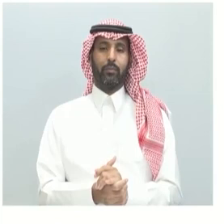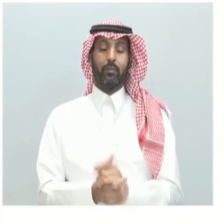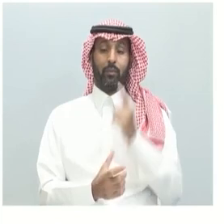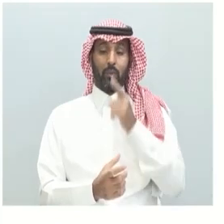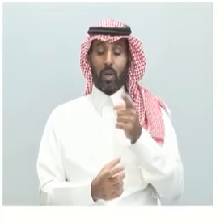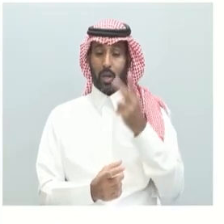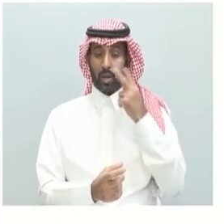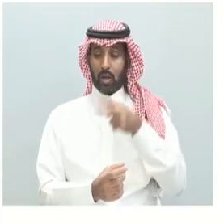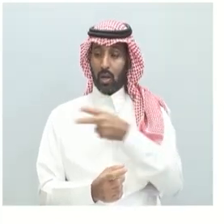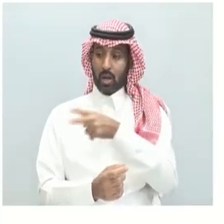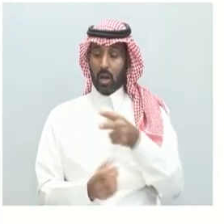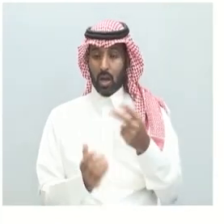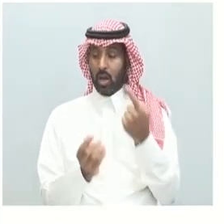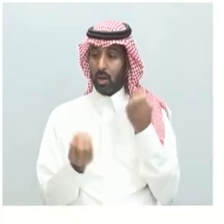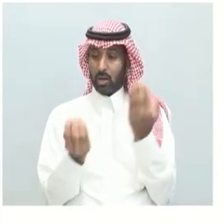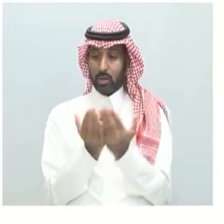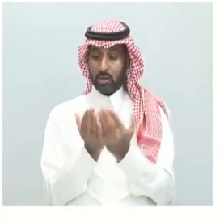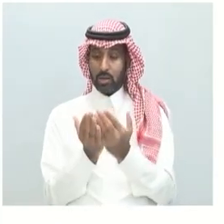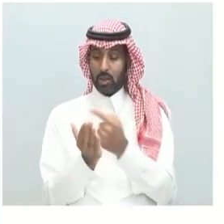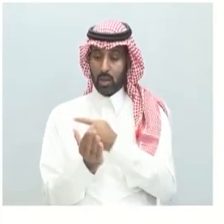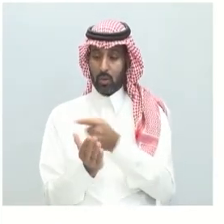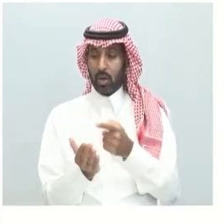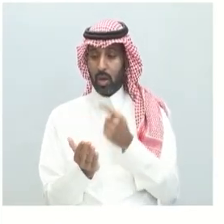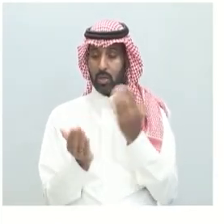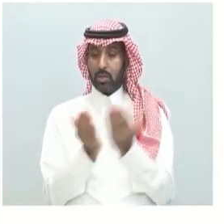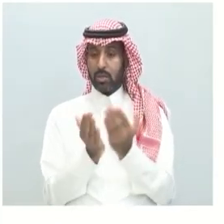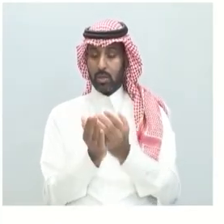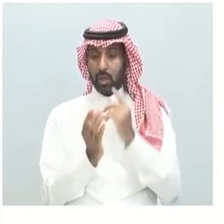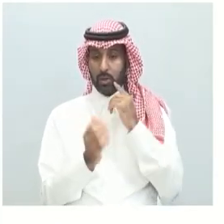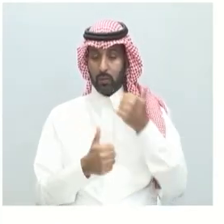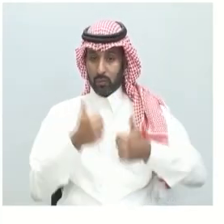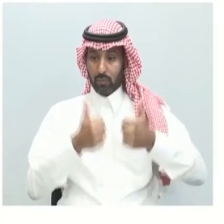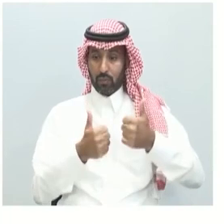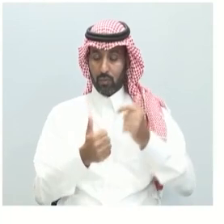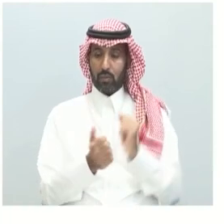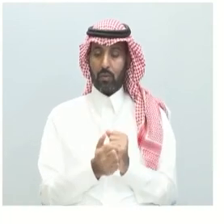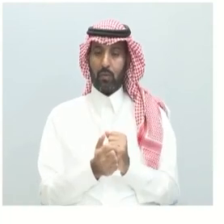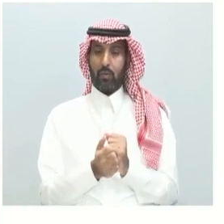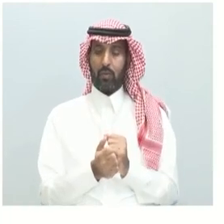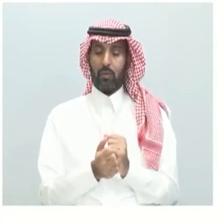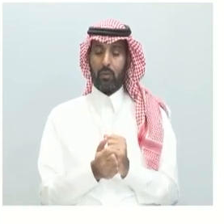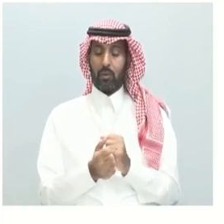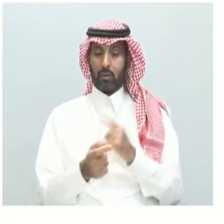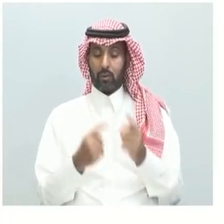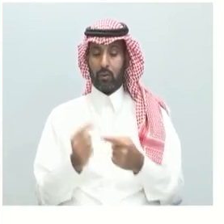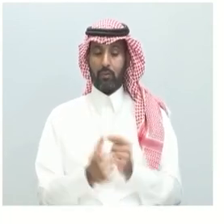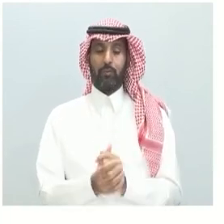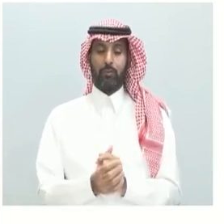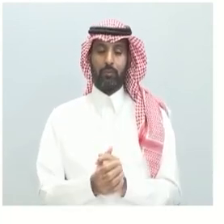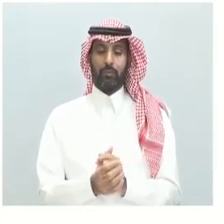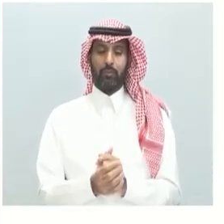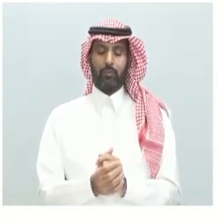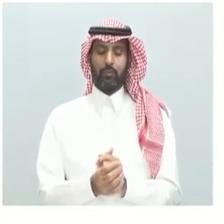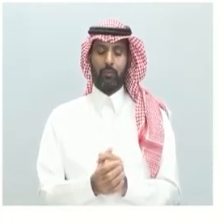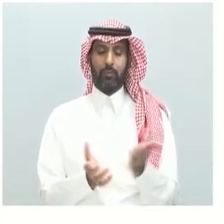are currently studying for examinations. We are currently studying for